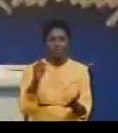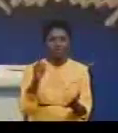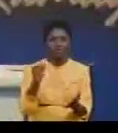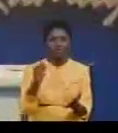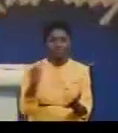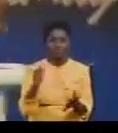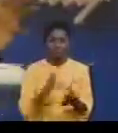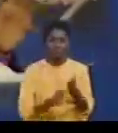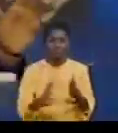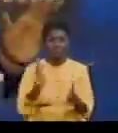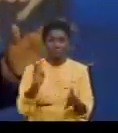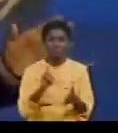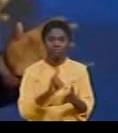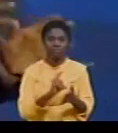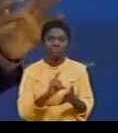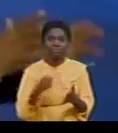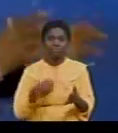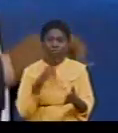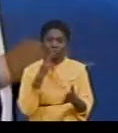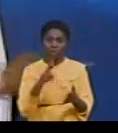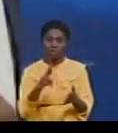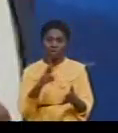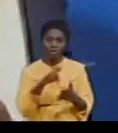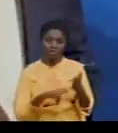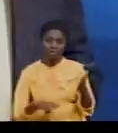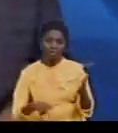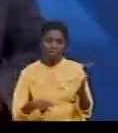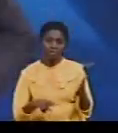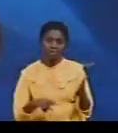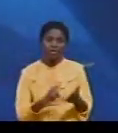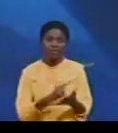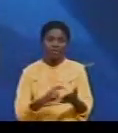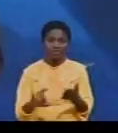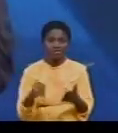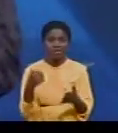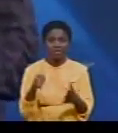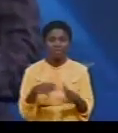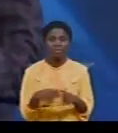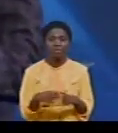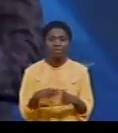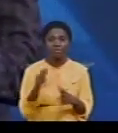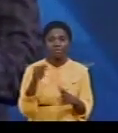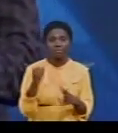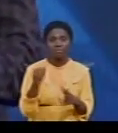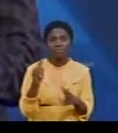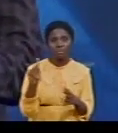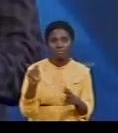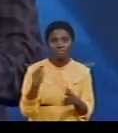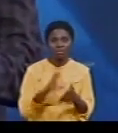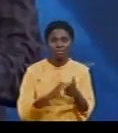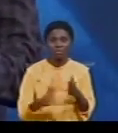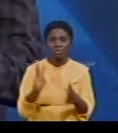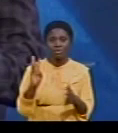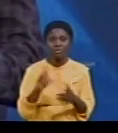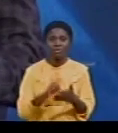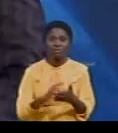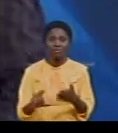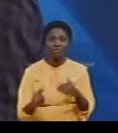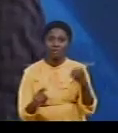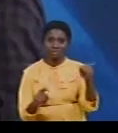tonight, we're looking at verse 10. Matthew chapter 6, verse